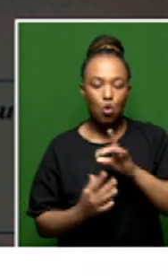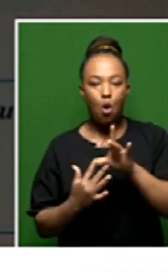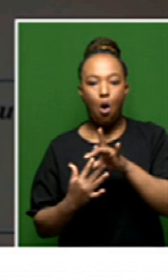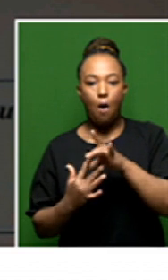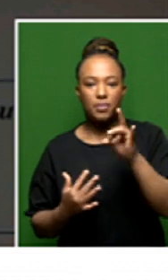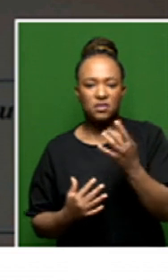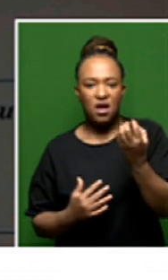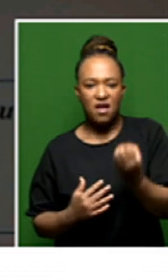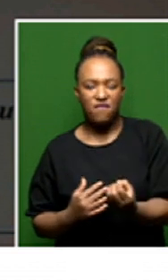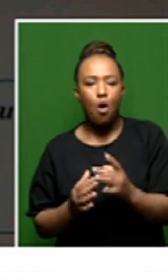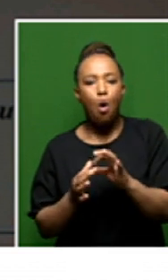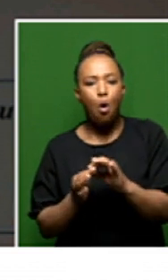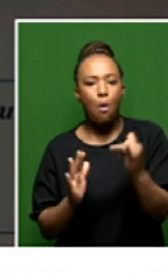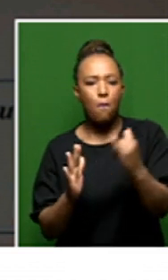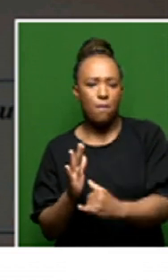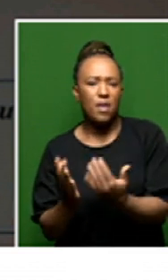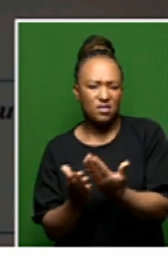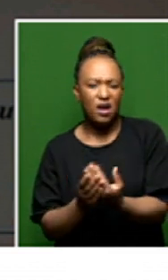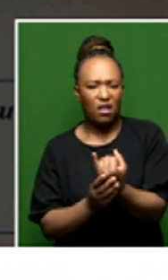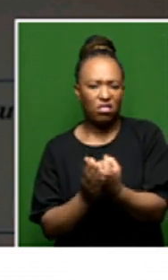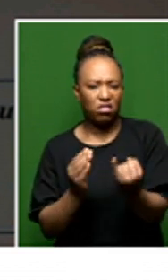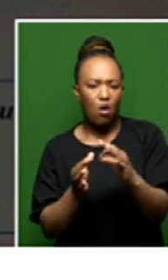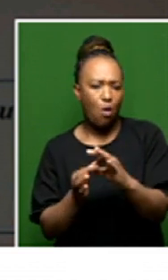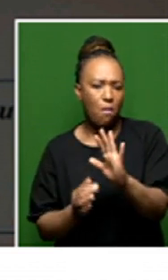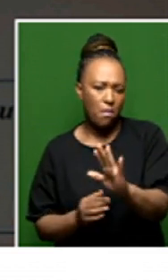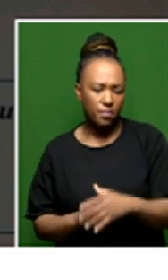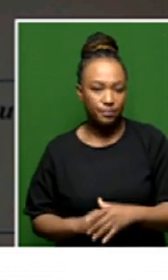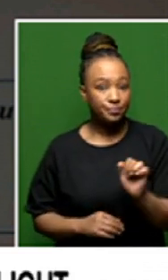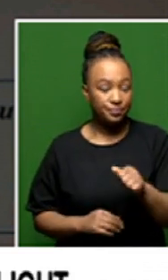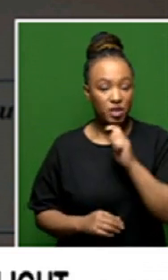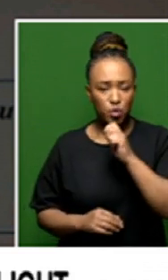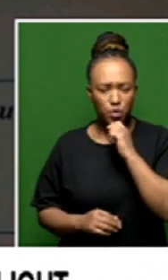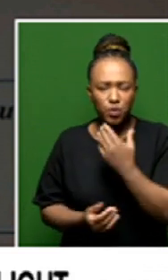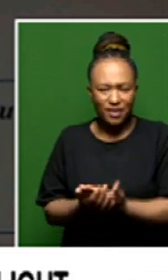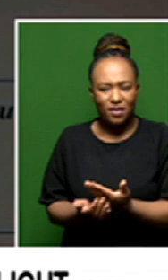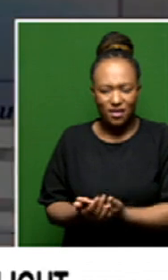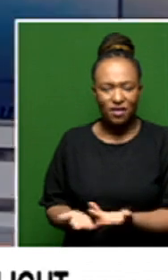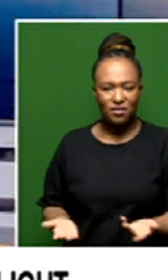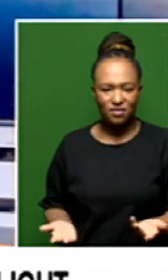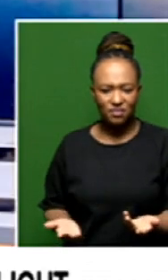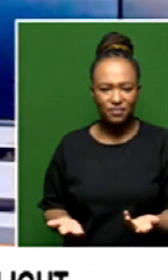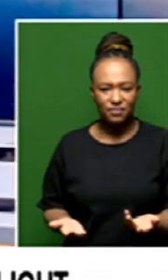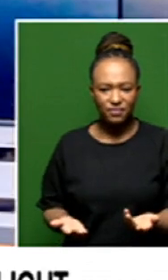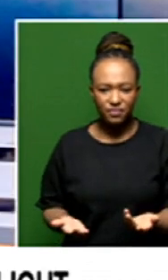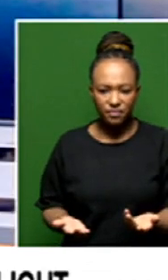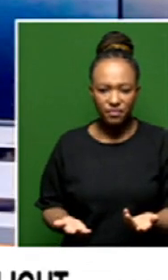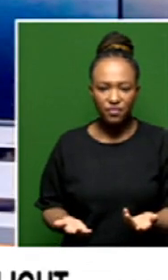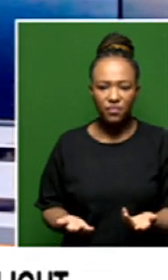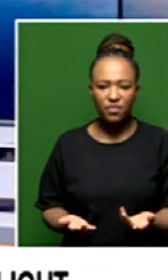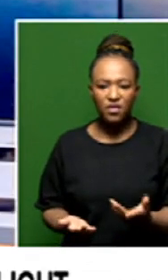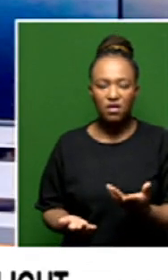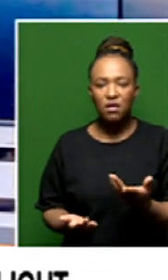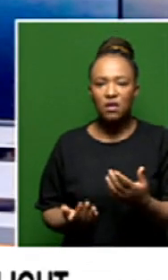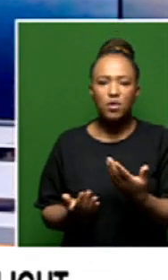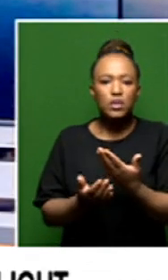of at-home isolation. Yeah, exactly, and that's the reality. So, I mean, you could be in for about